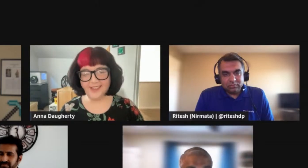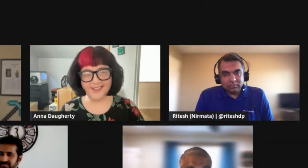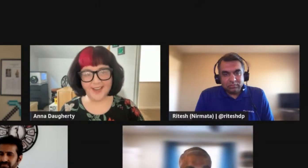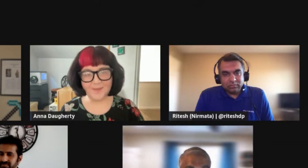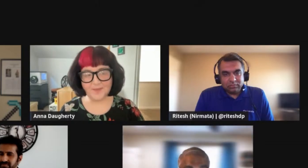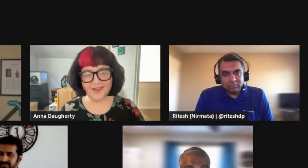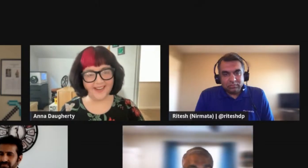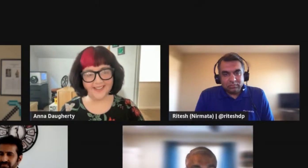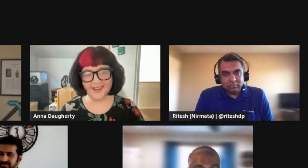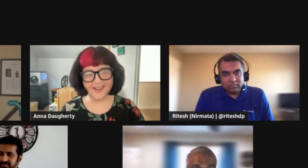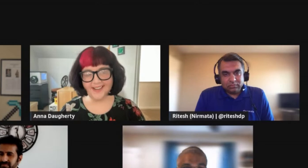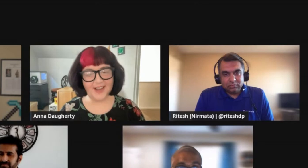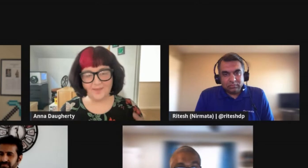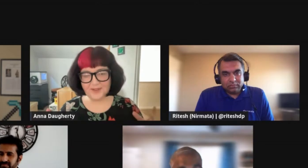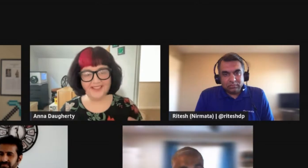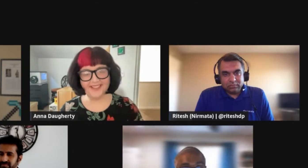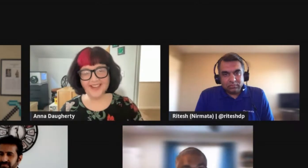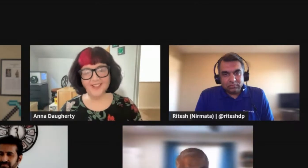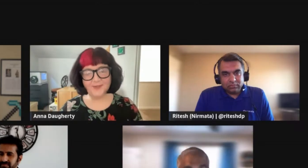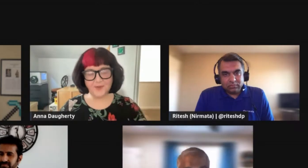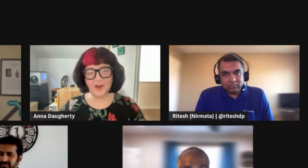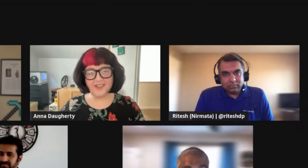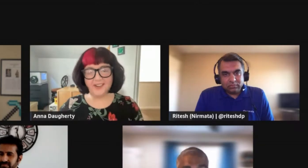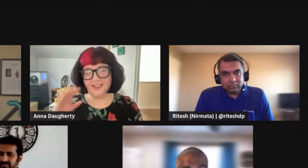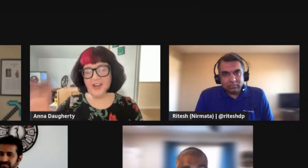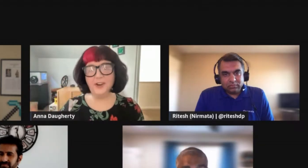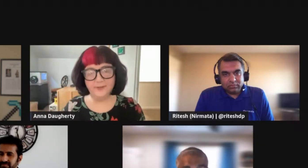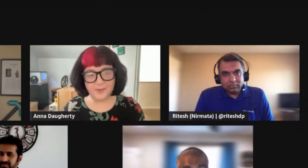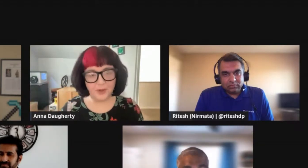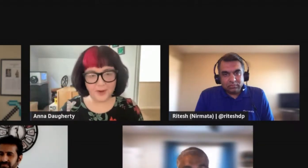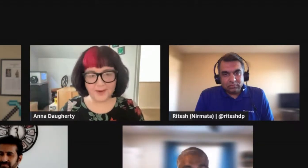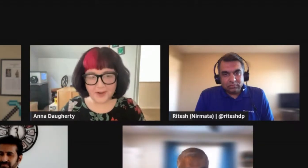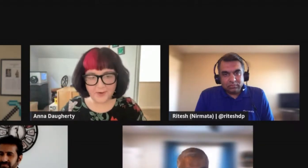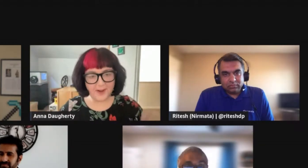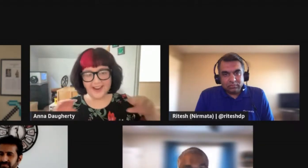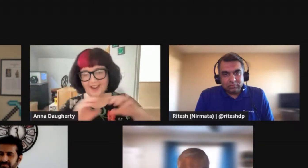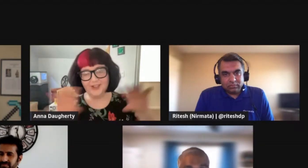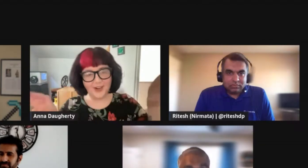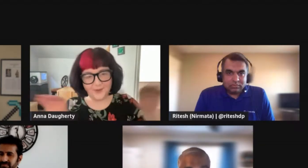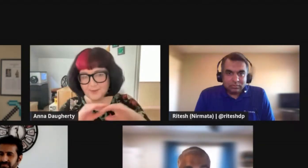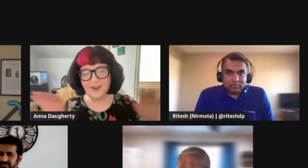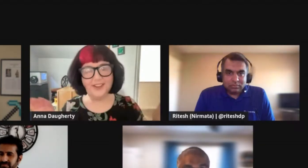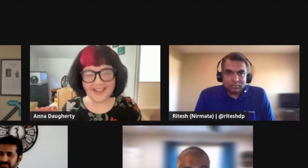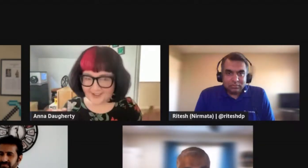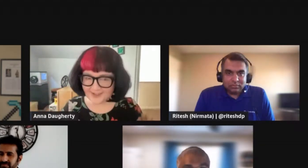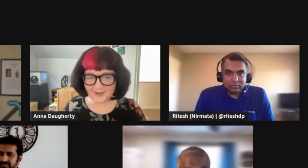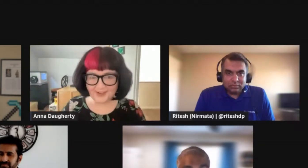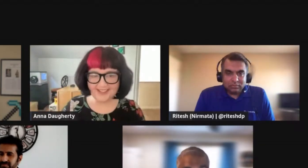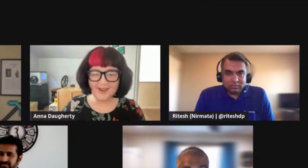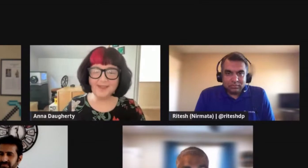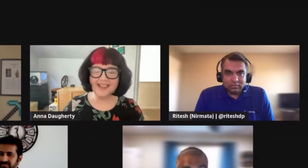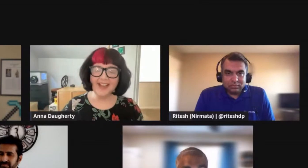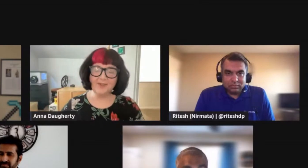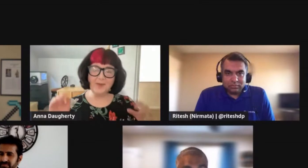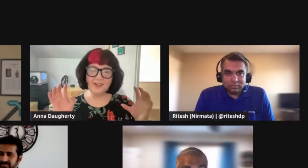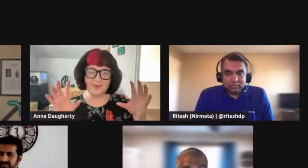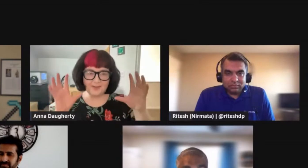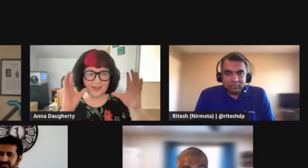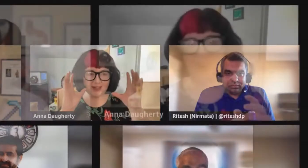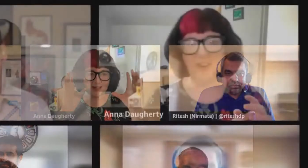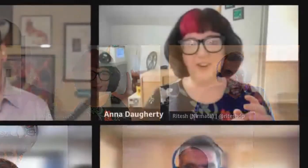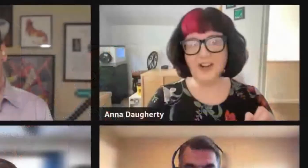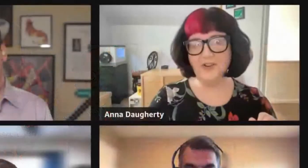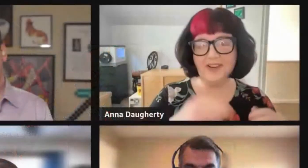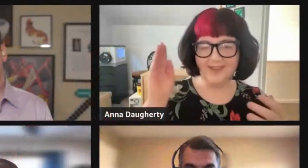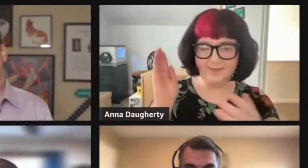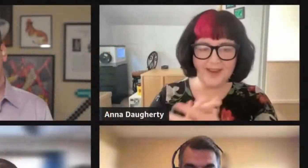had the same example is we want declarative deployment. We don't want to have to go through all the individual steps. We want to be able to commit